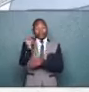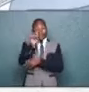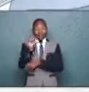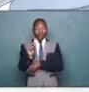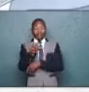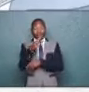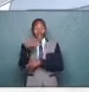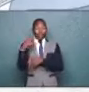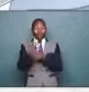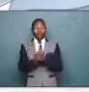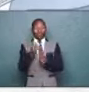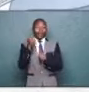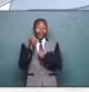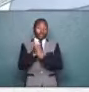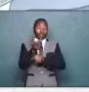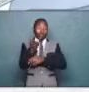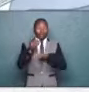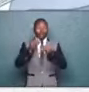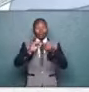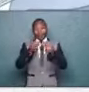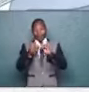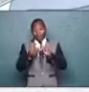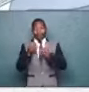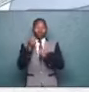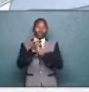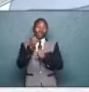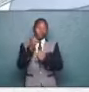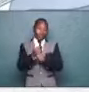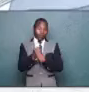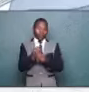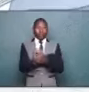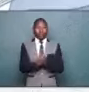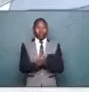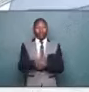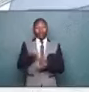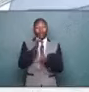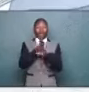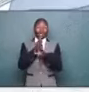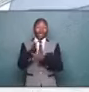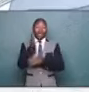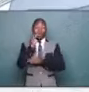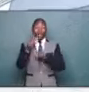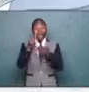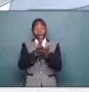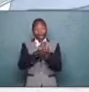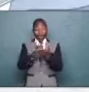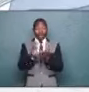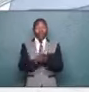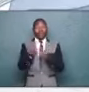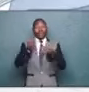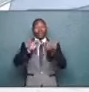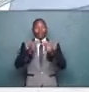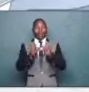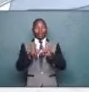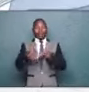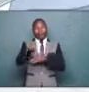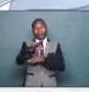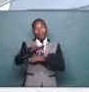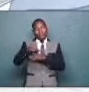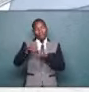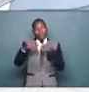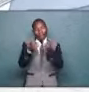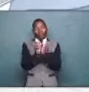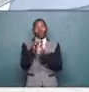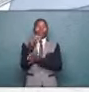fresh voter registration exercise will take place using the new boundary demarcations and will be conducted in 3 phases